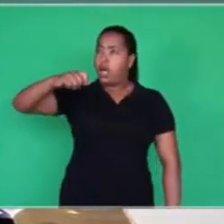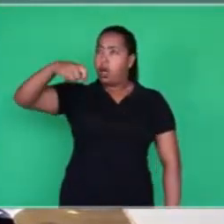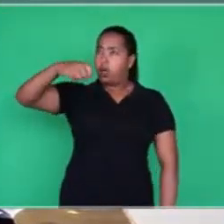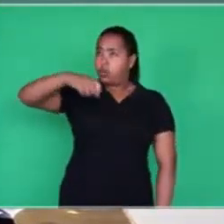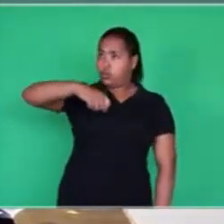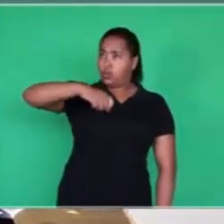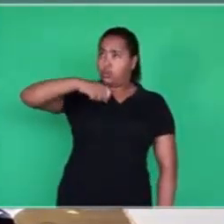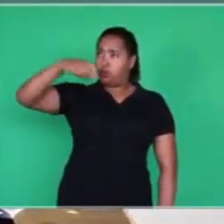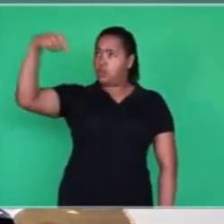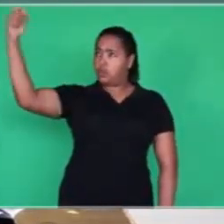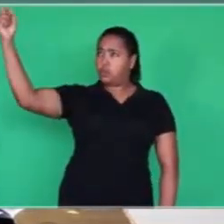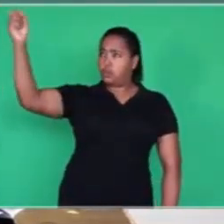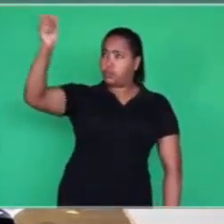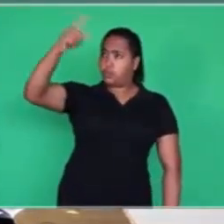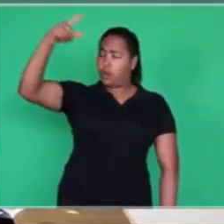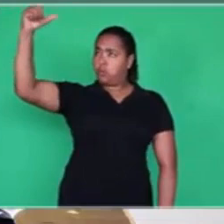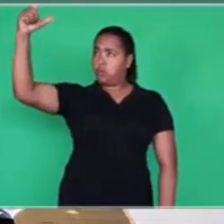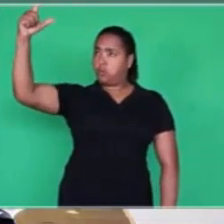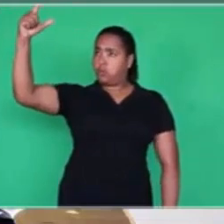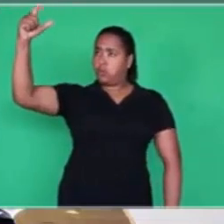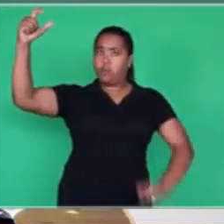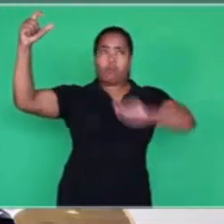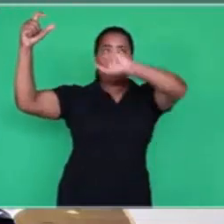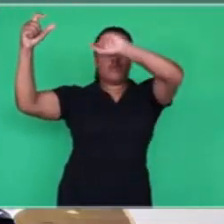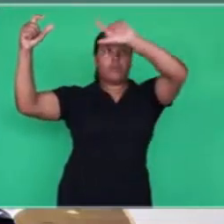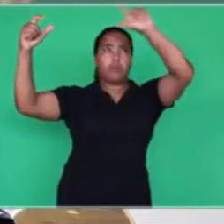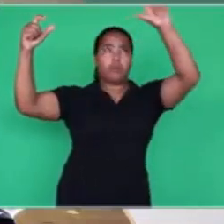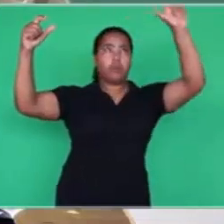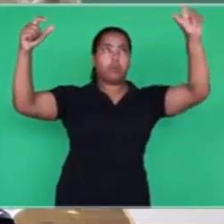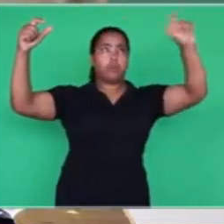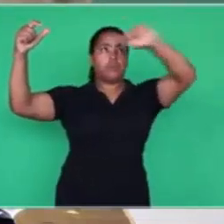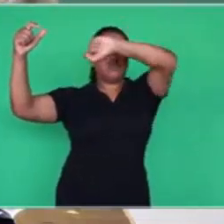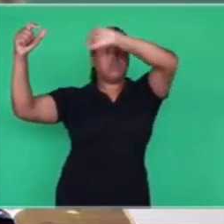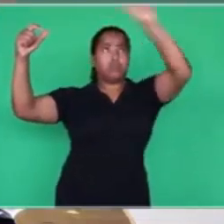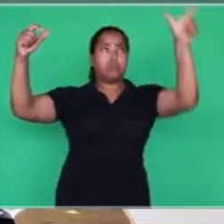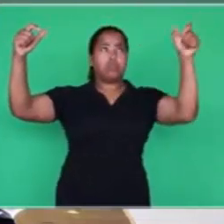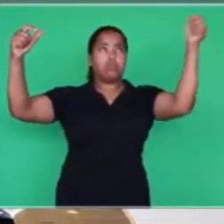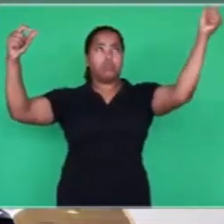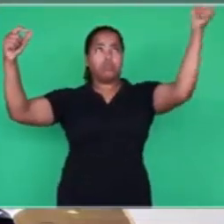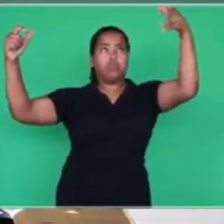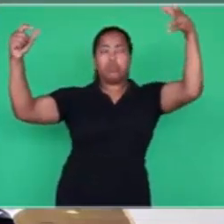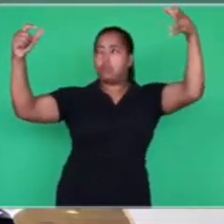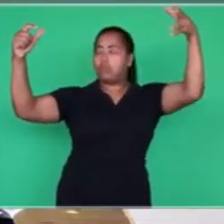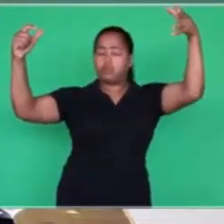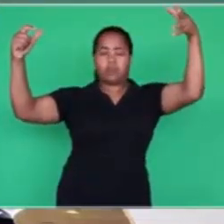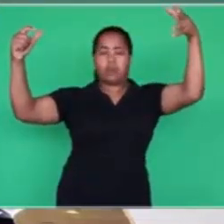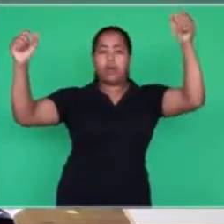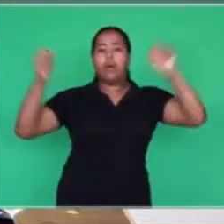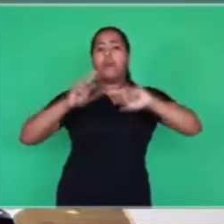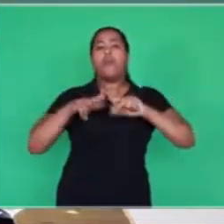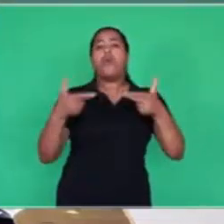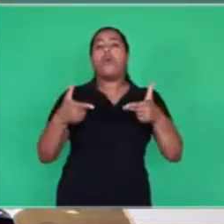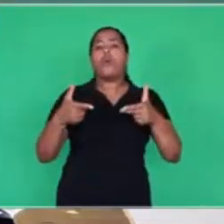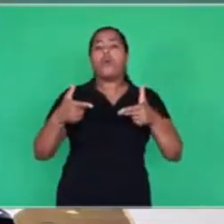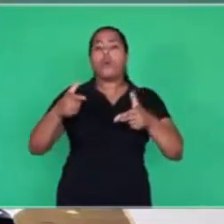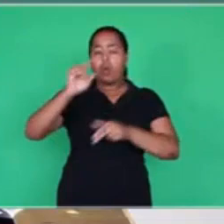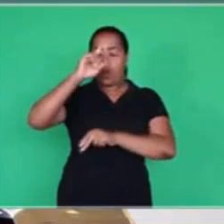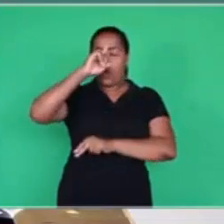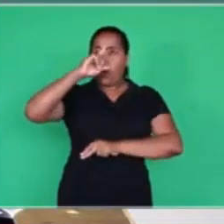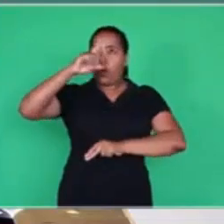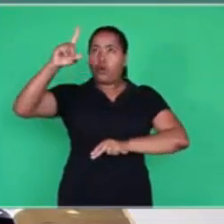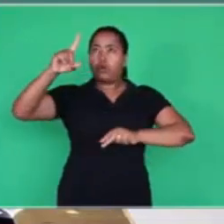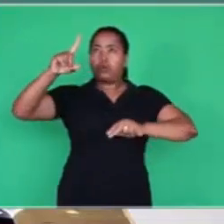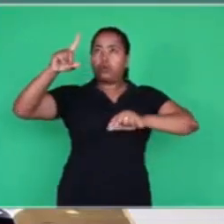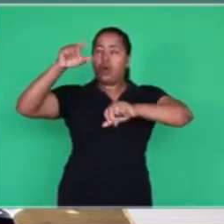stopped. If we stop and analyze time, we will see that there is a day missing in the gap of